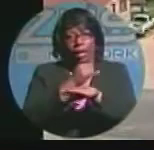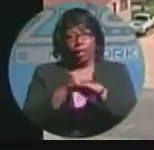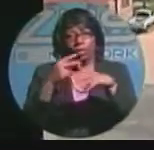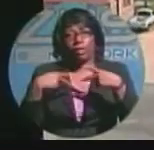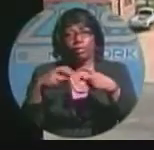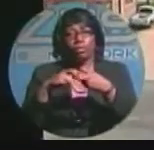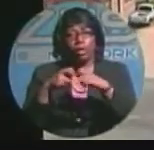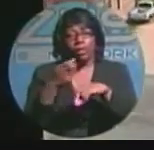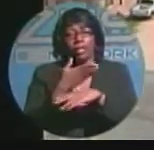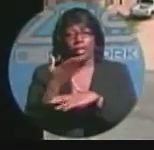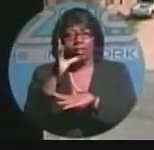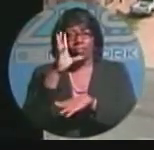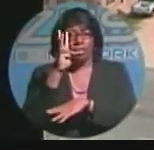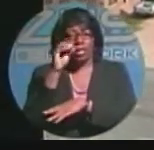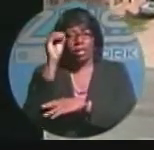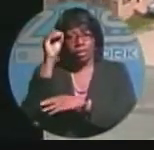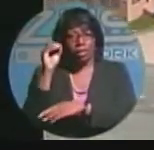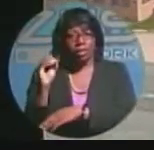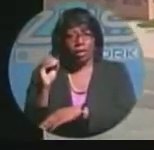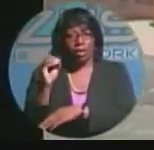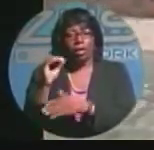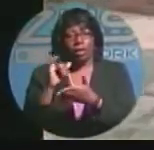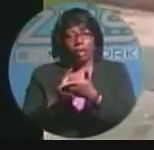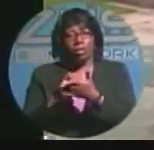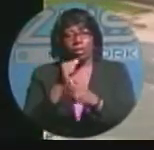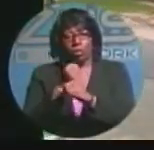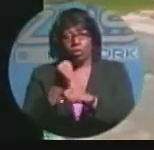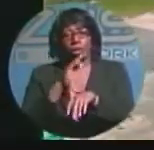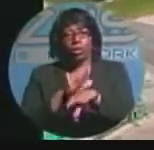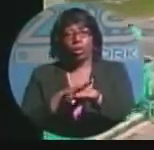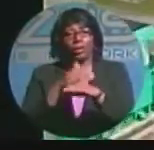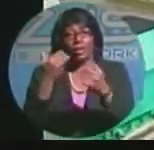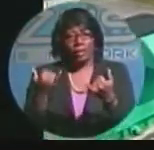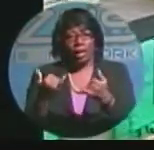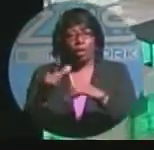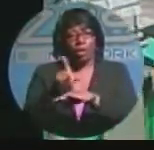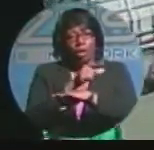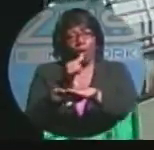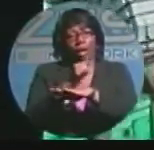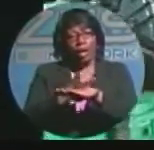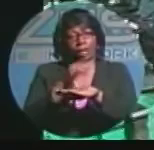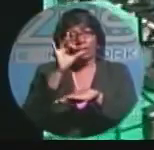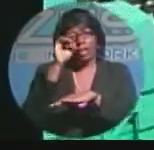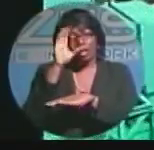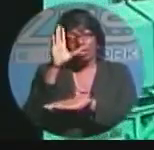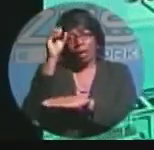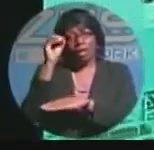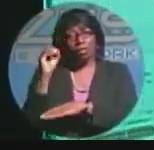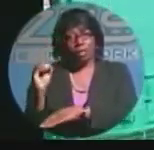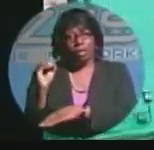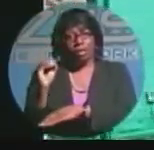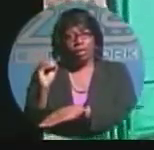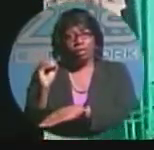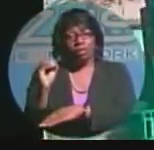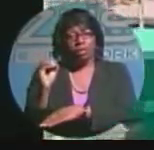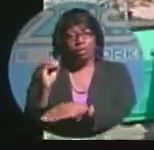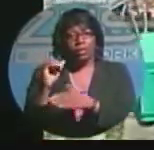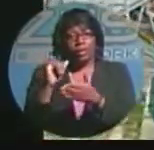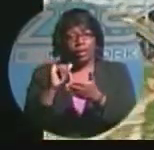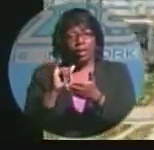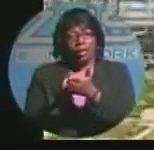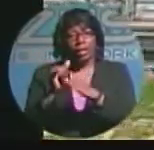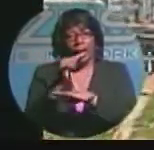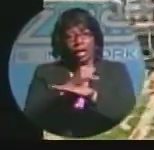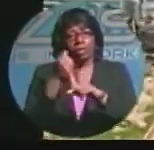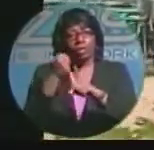problems there, 60%, but that's being dealt with now. Long Island, approximately 85%, and Long Island was hit pretty hard